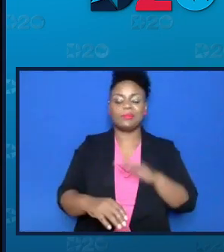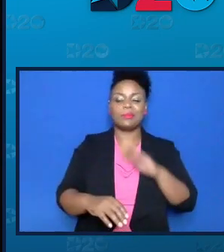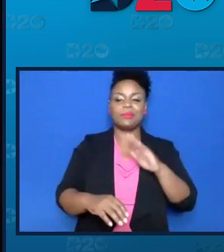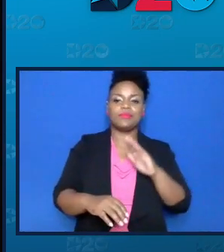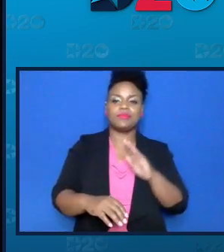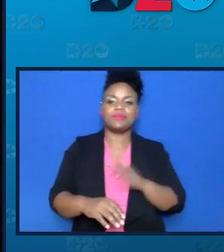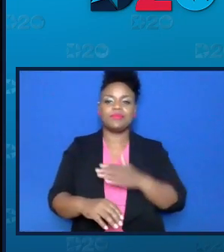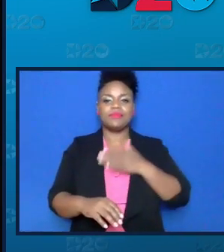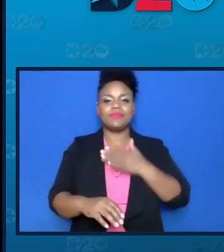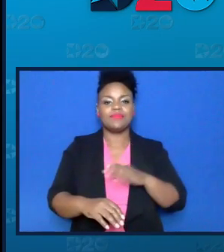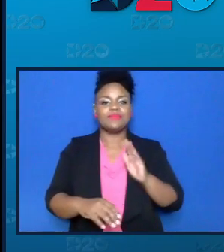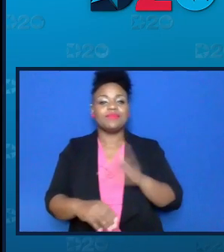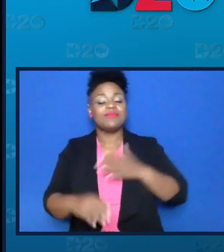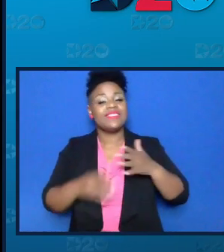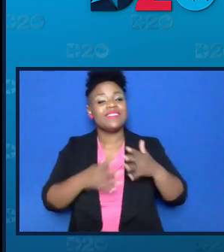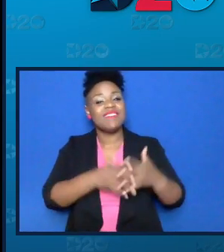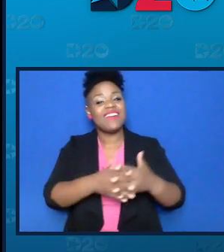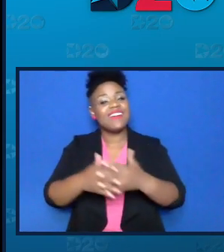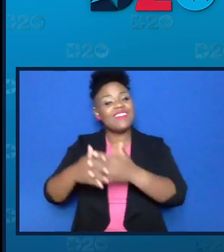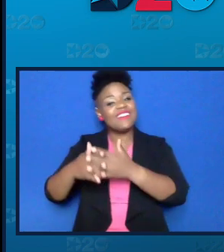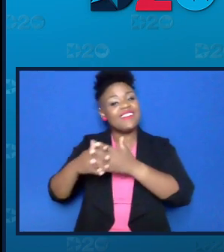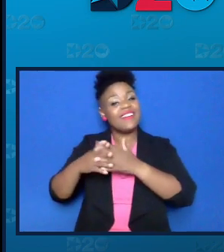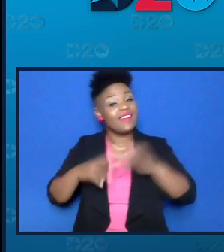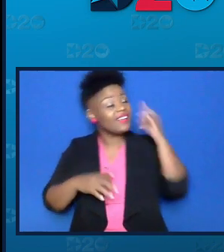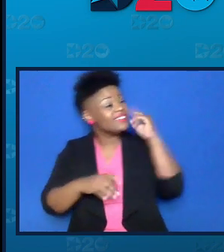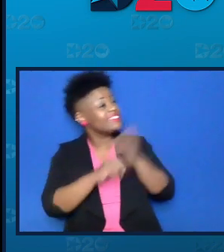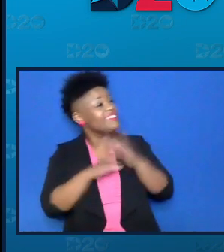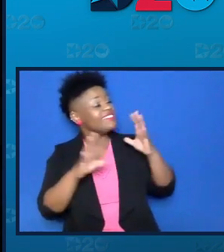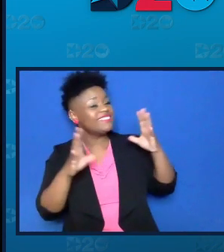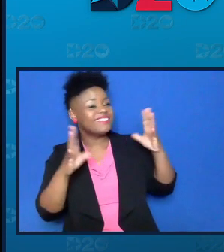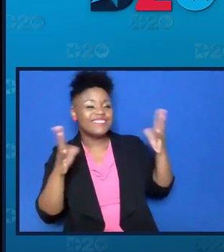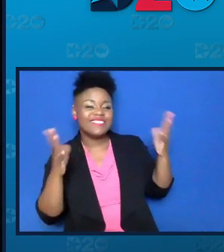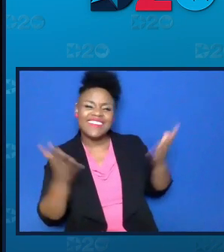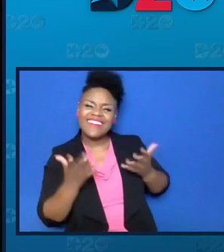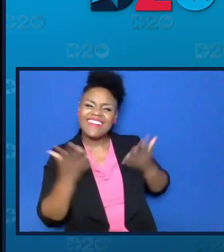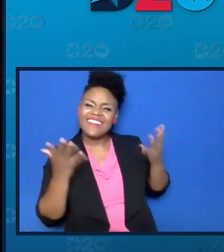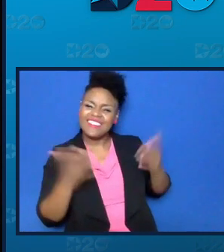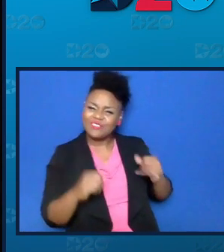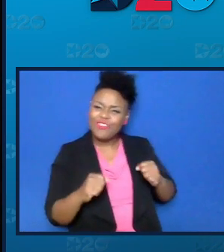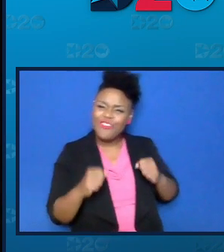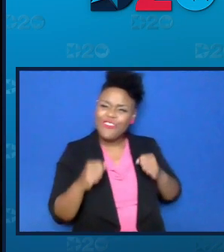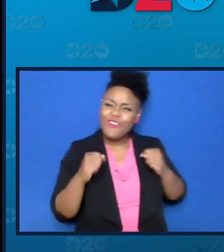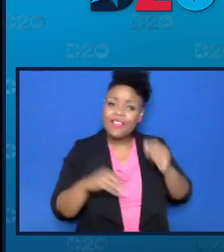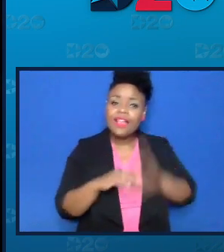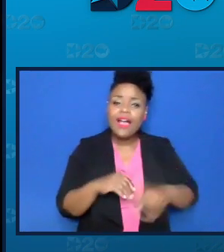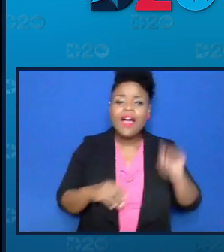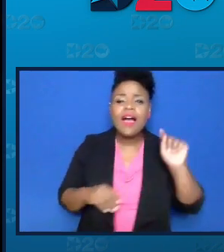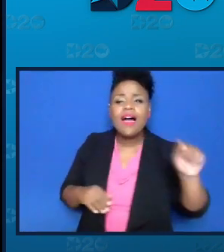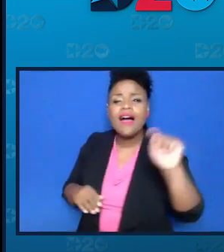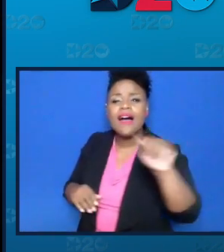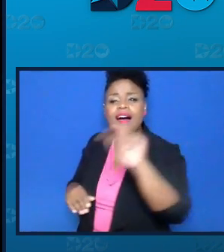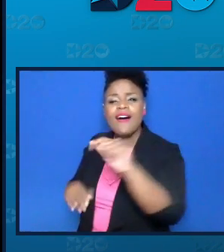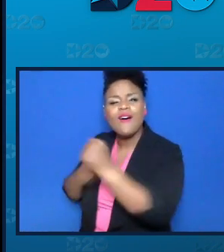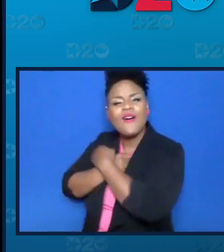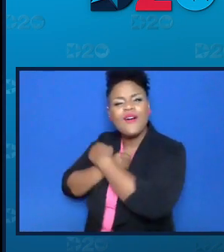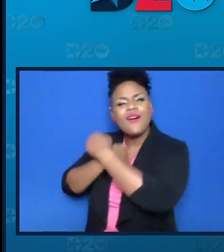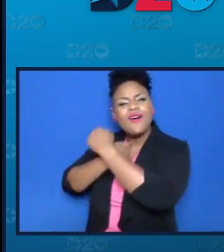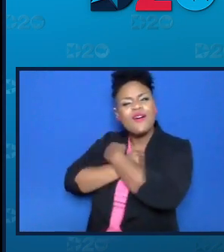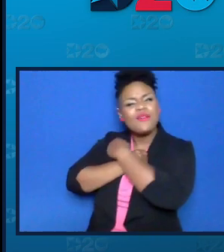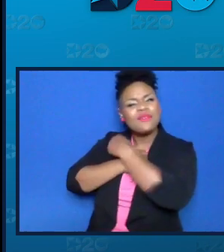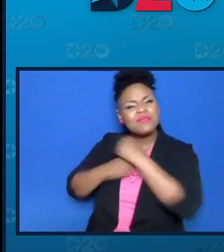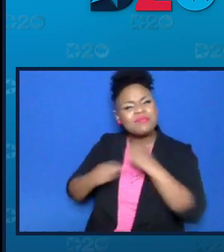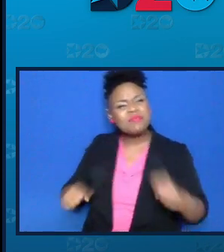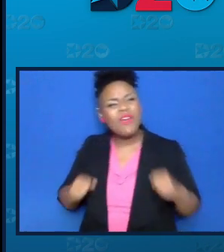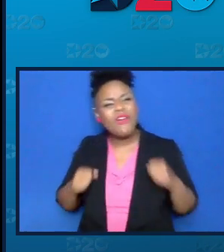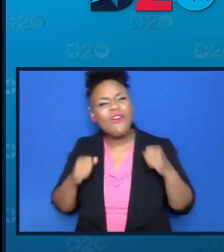America's an idea. An idea stronger than any army, bigger than any ocean, more powerful than any dictator or